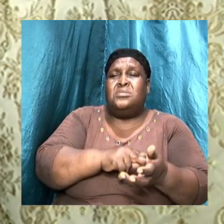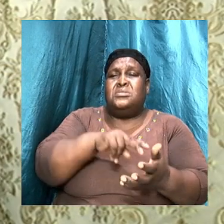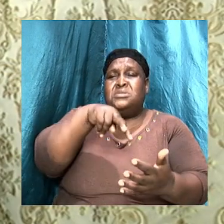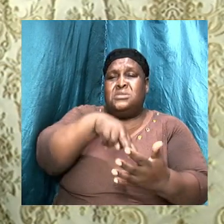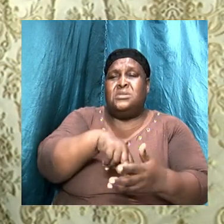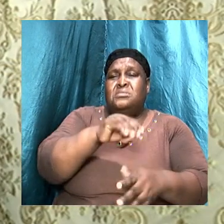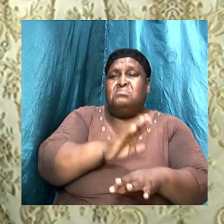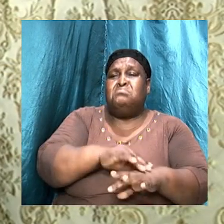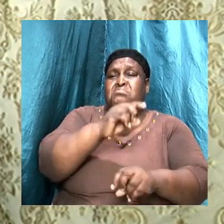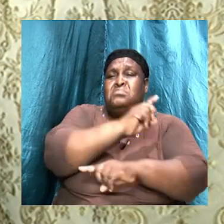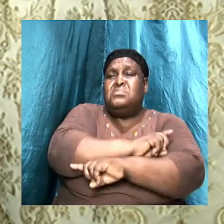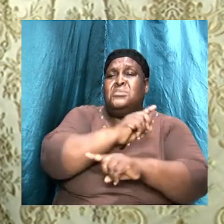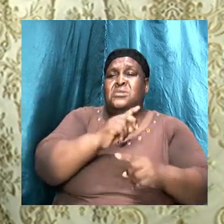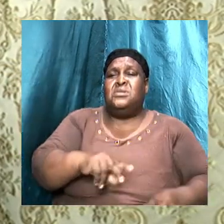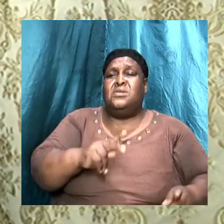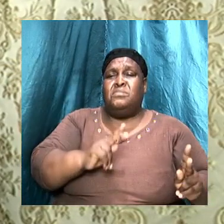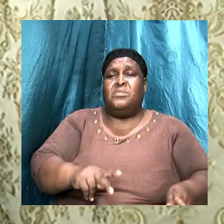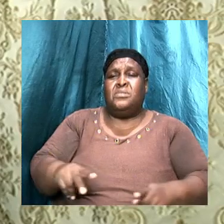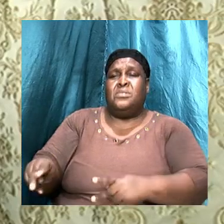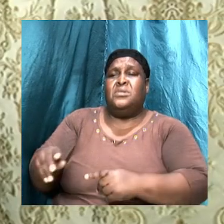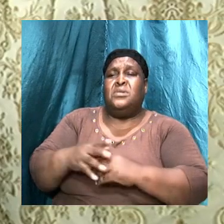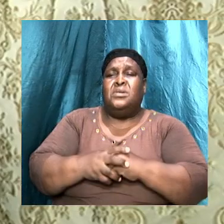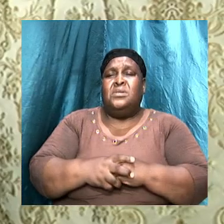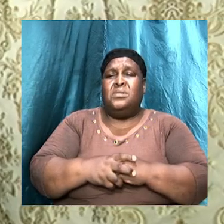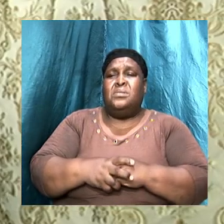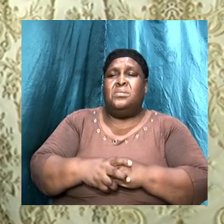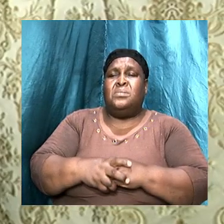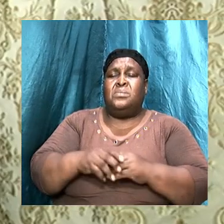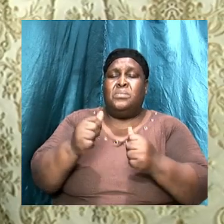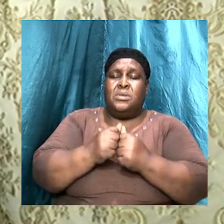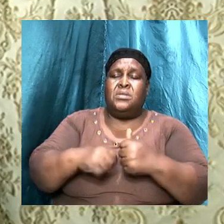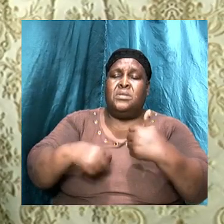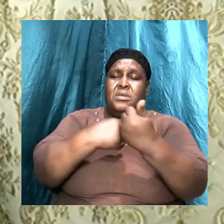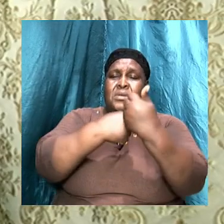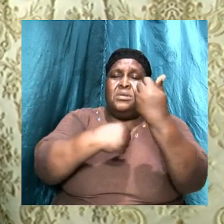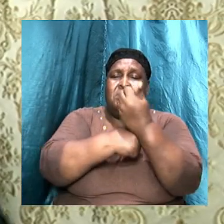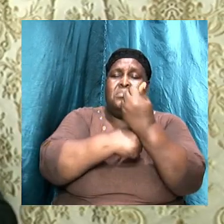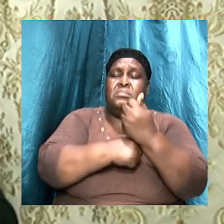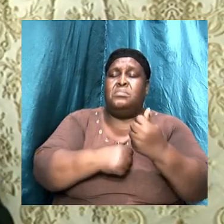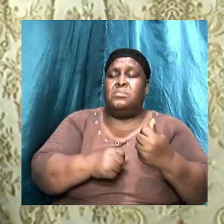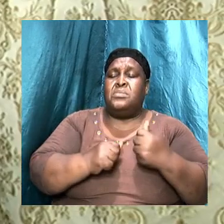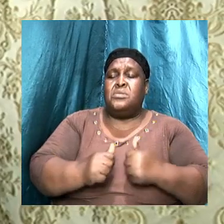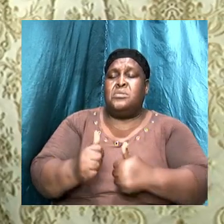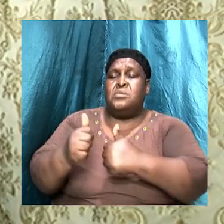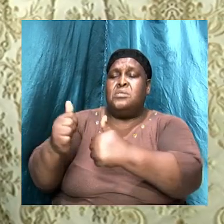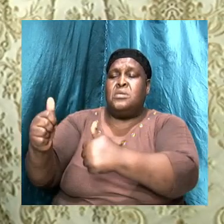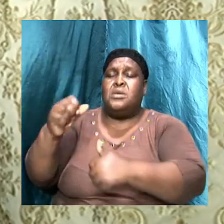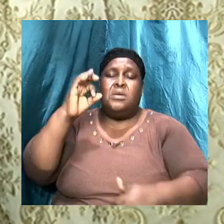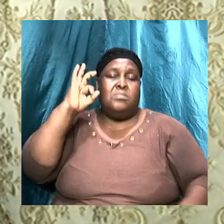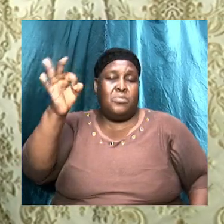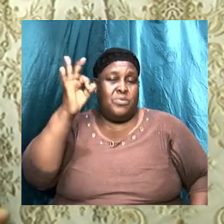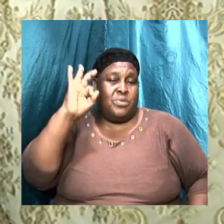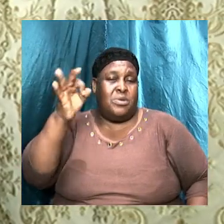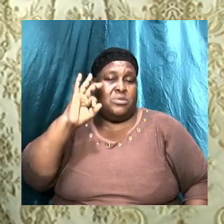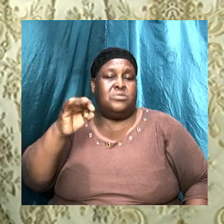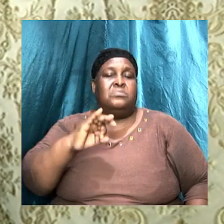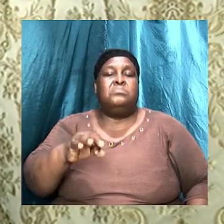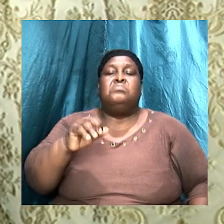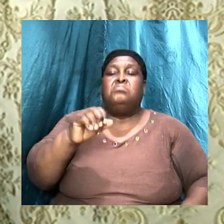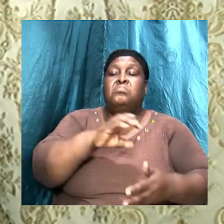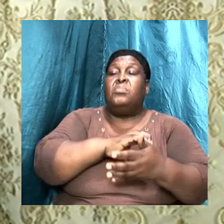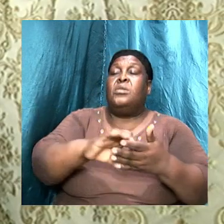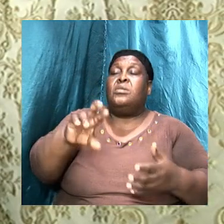Pentecost along with the support of the other apostles and preached Acts 2